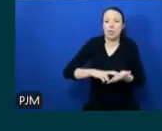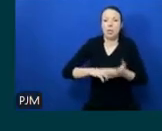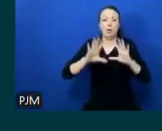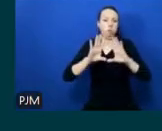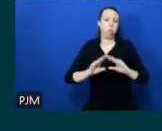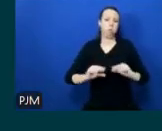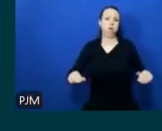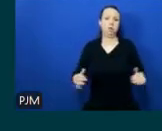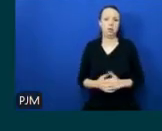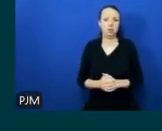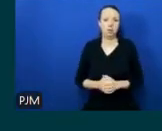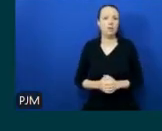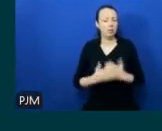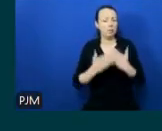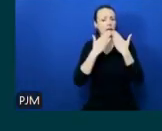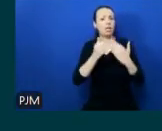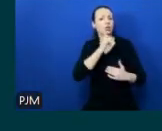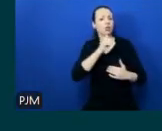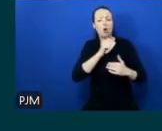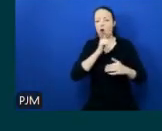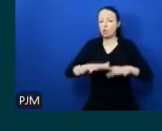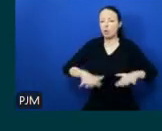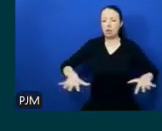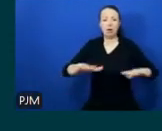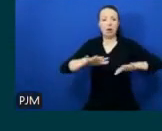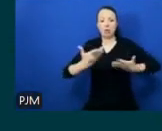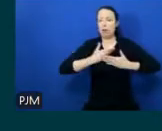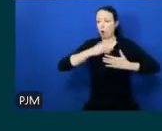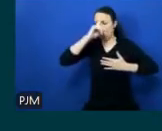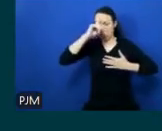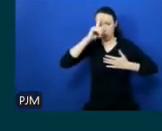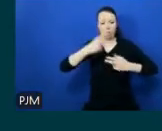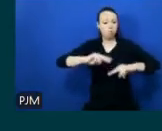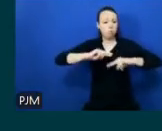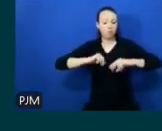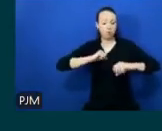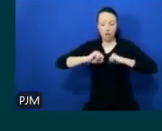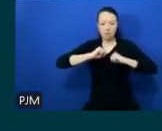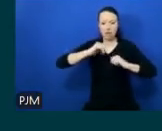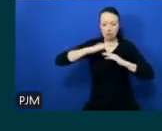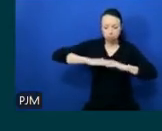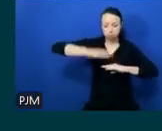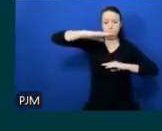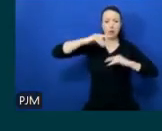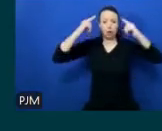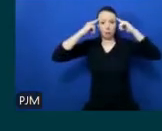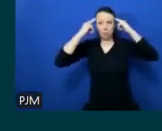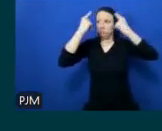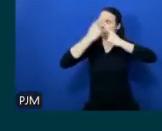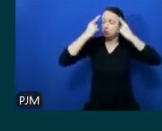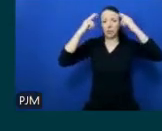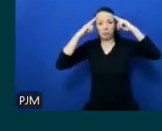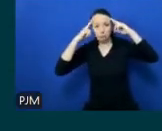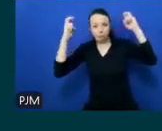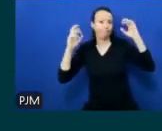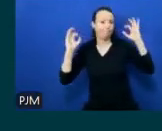people recharge and also maintain a mental balance. And at the same time, they add value to the city, not just